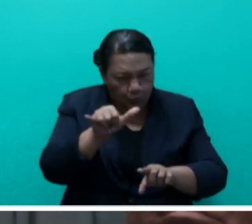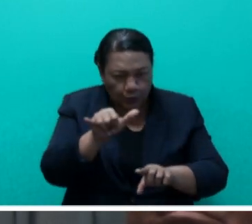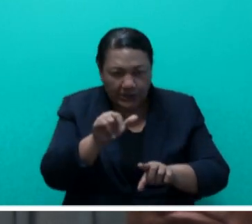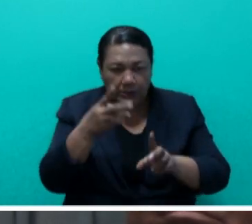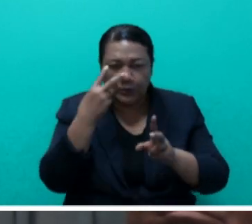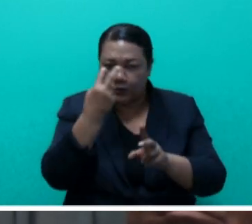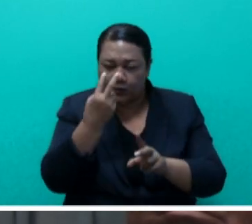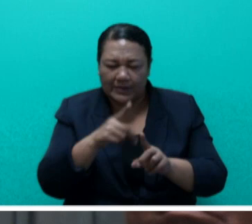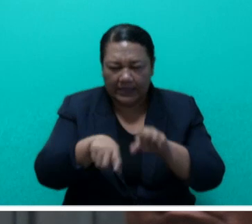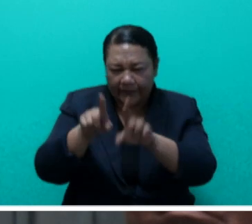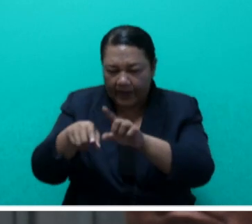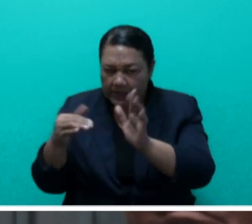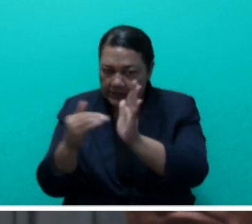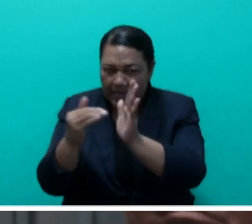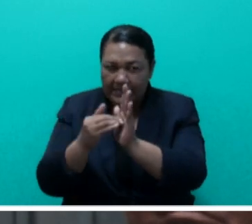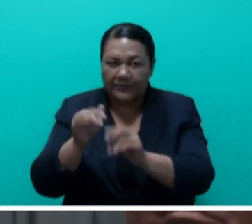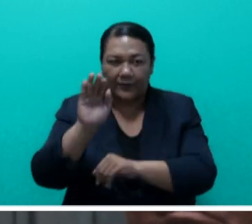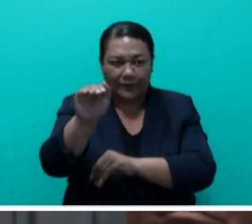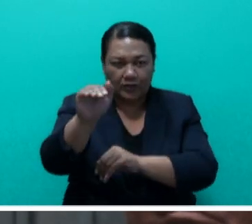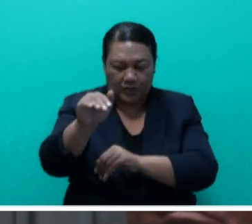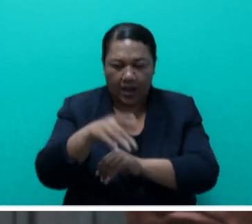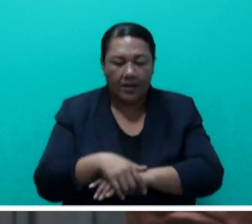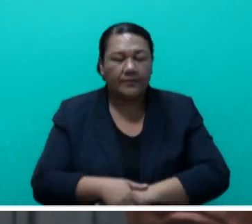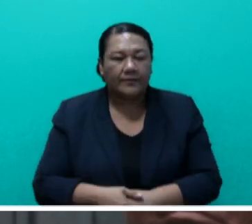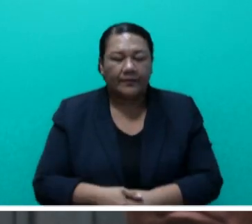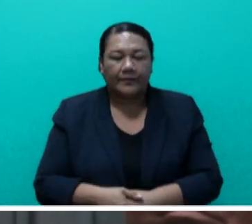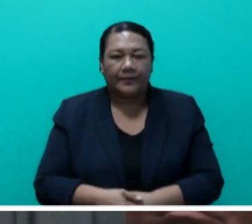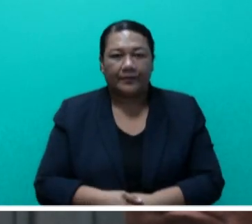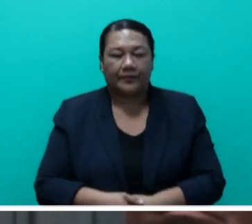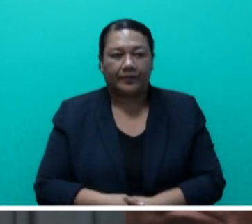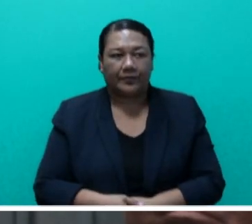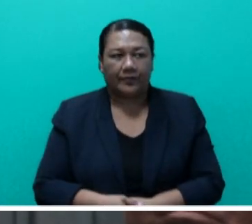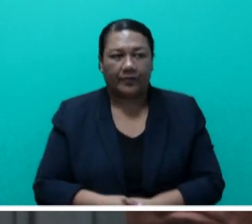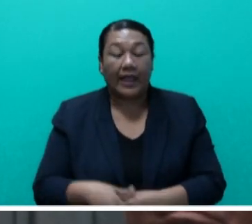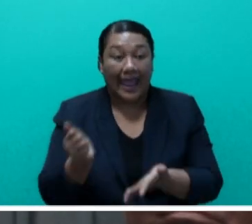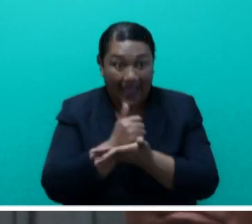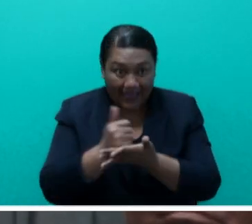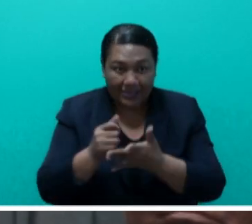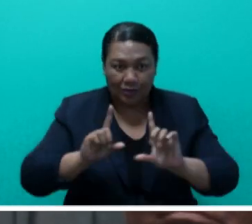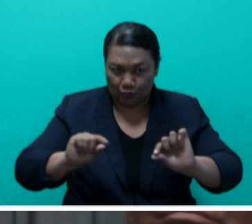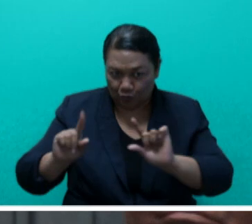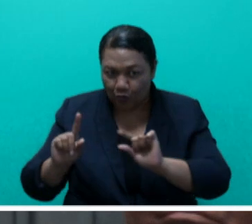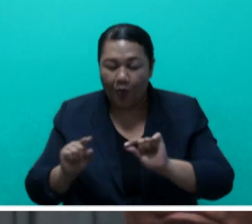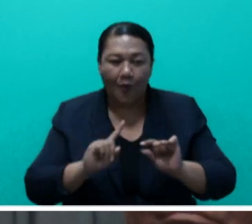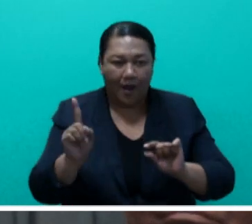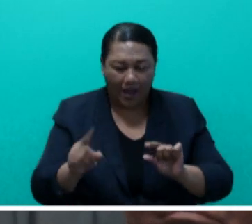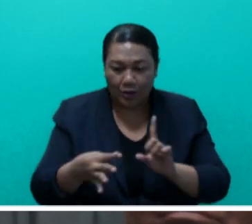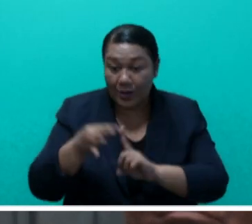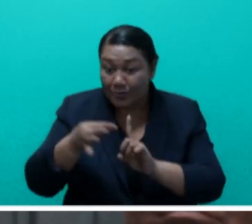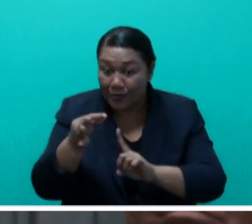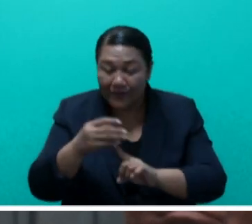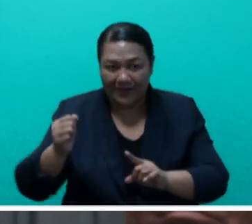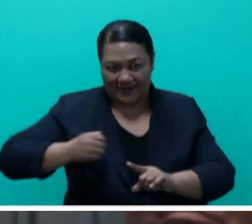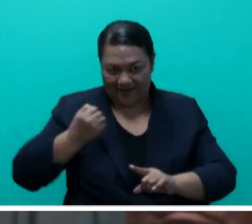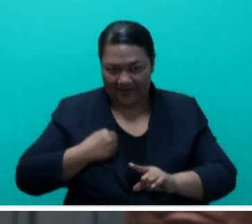at different sites in the future, and the actions required to improve the survival of planted